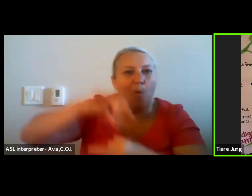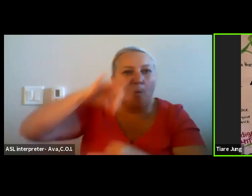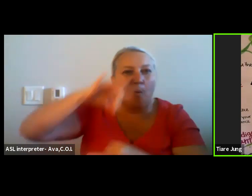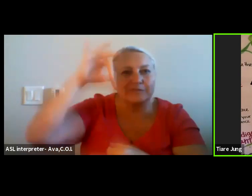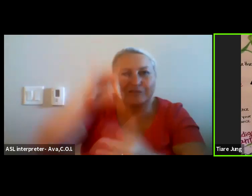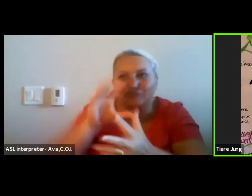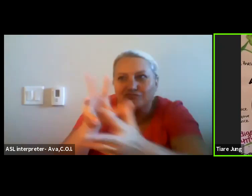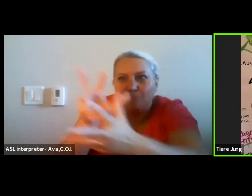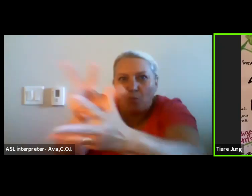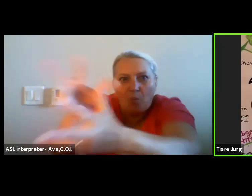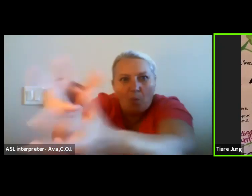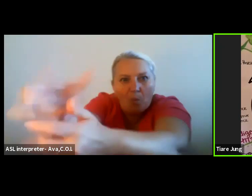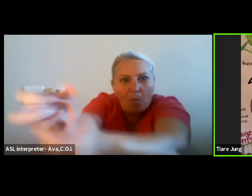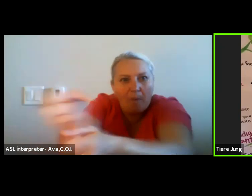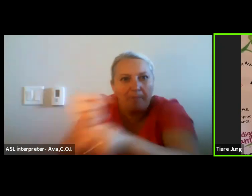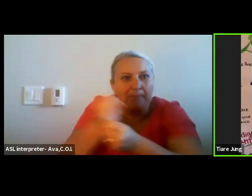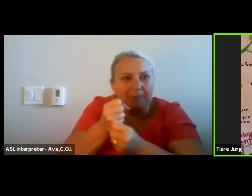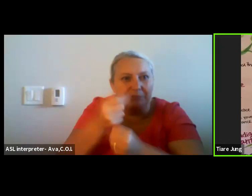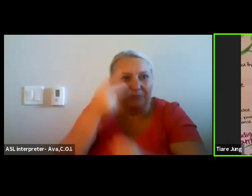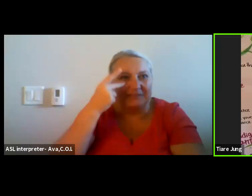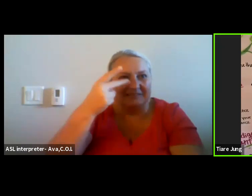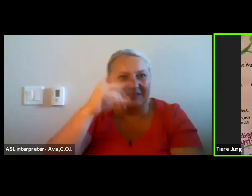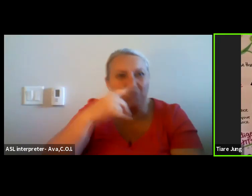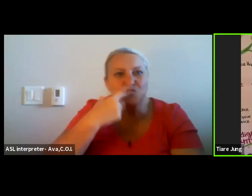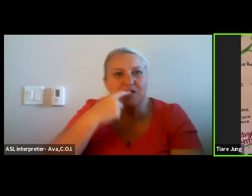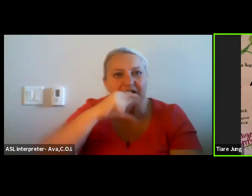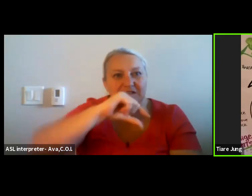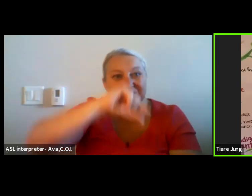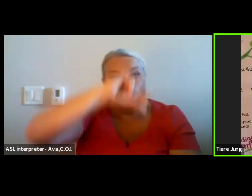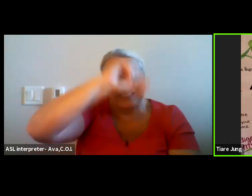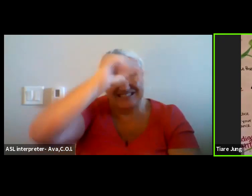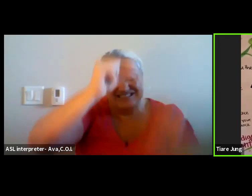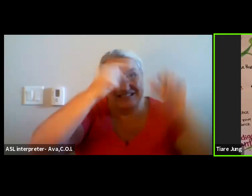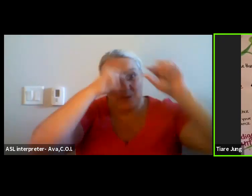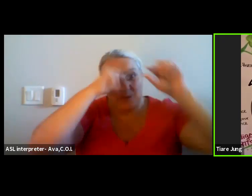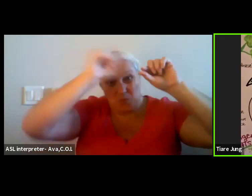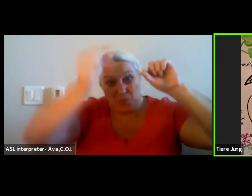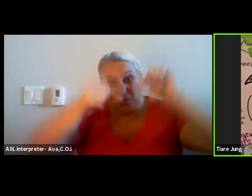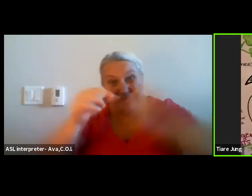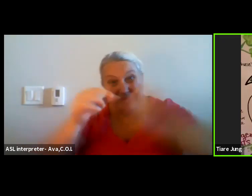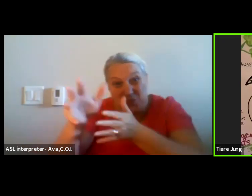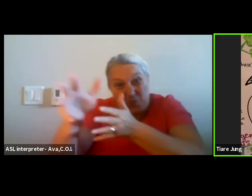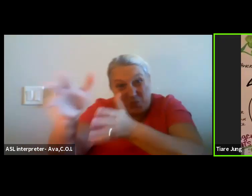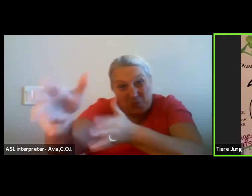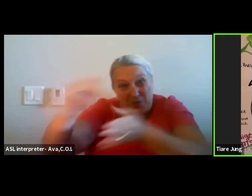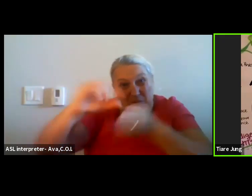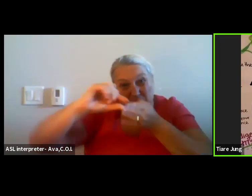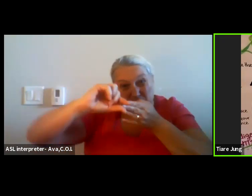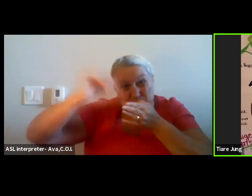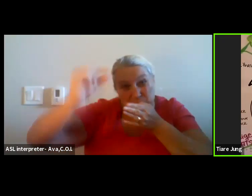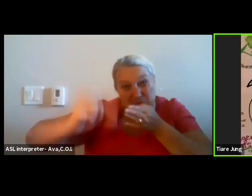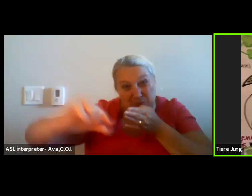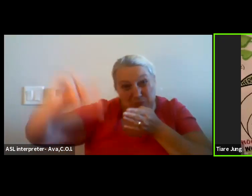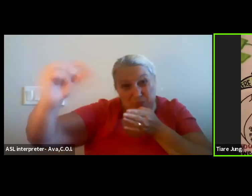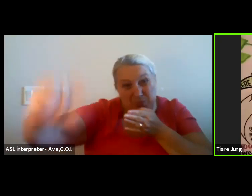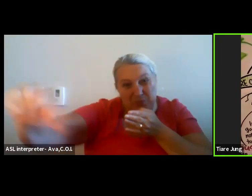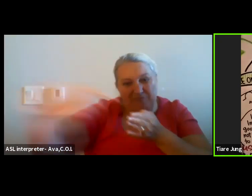And then from there, there's like a red ripple or a dark sort of maroon ripple coming out of their